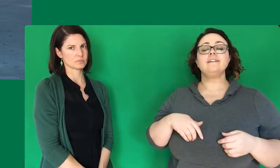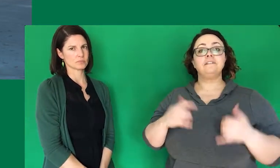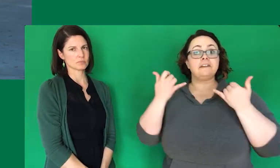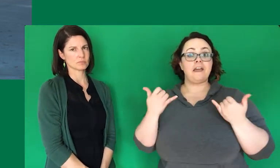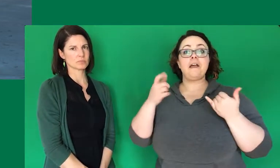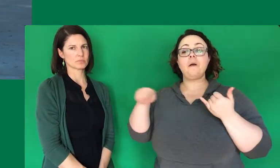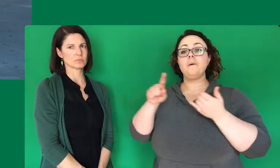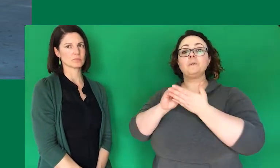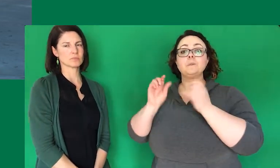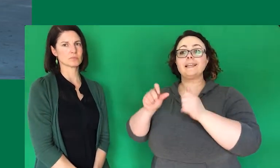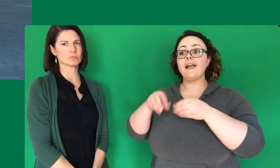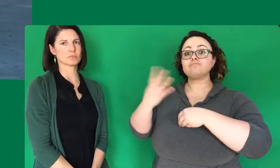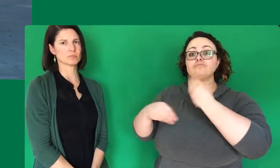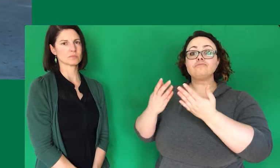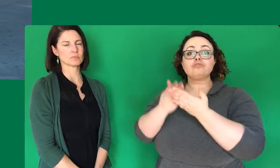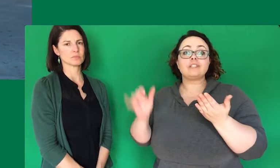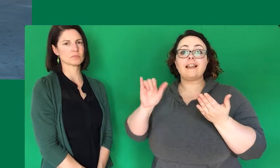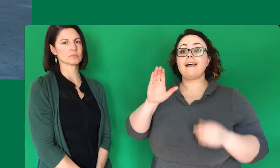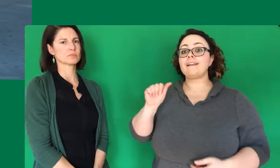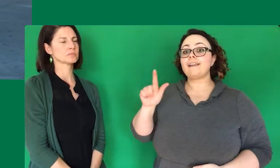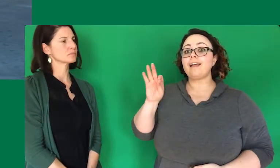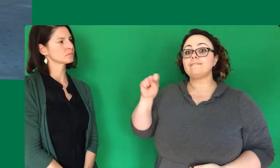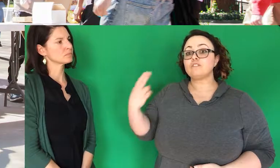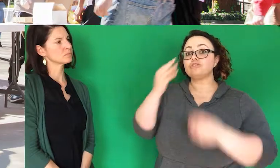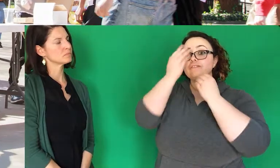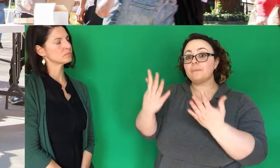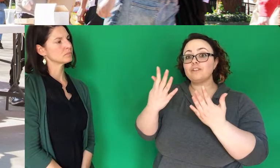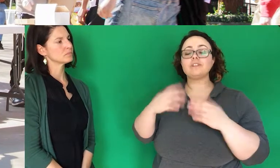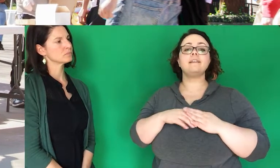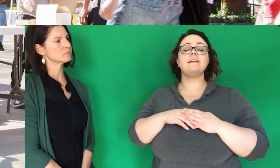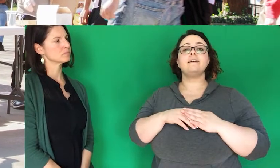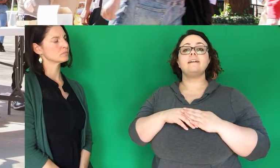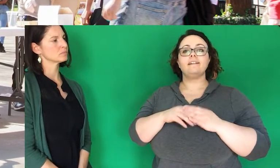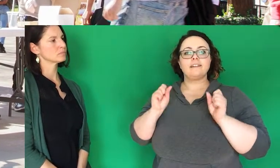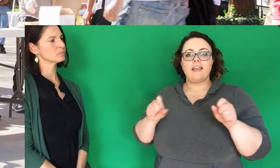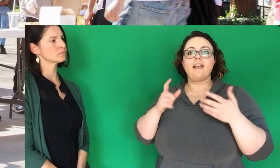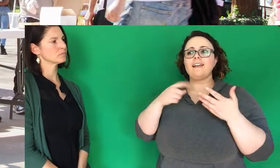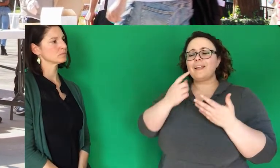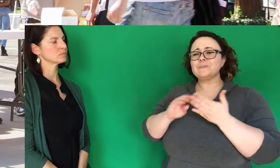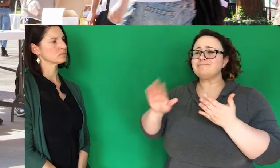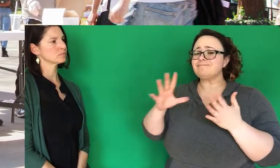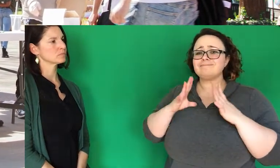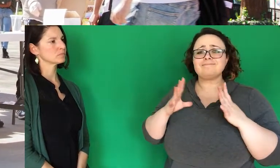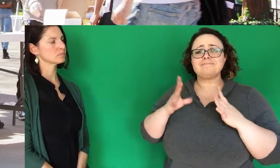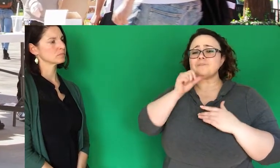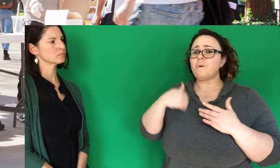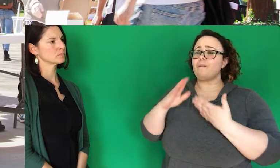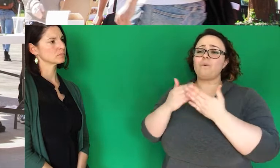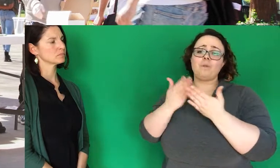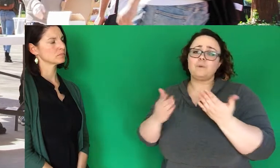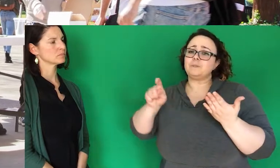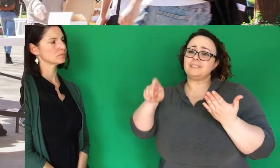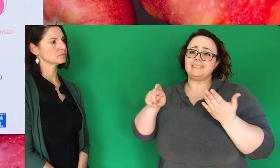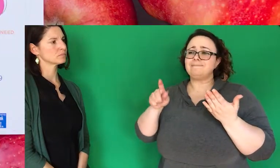to share. They're being able to give students resources such as CalFresh information and being able to tell students it's